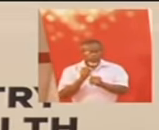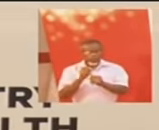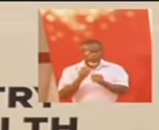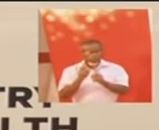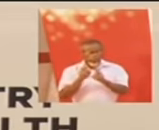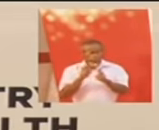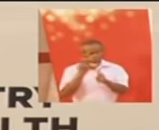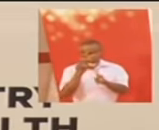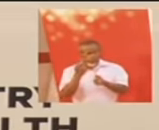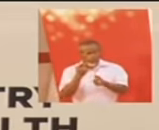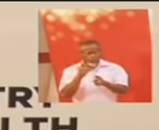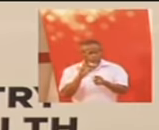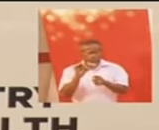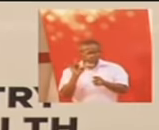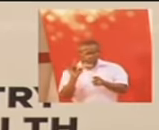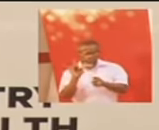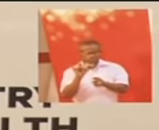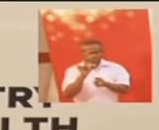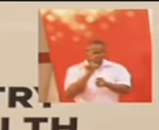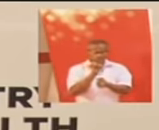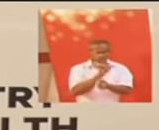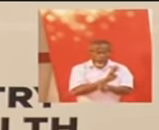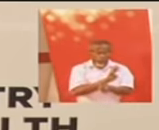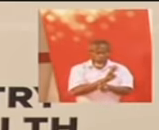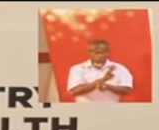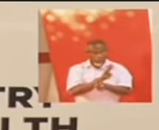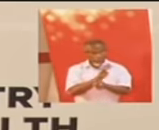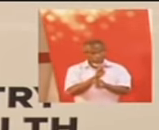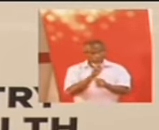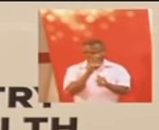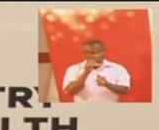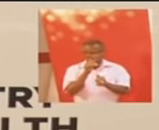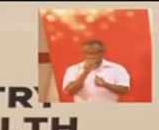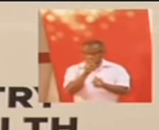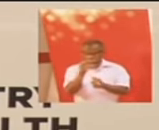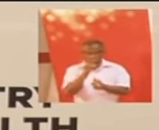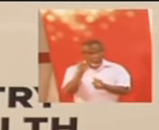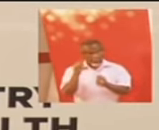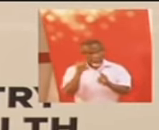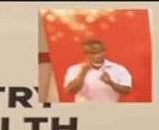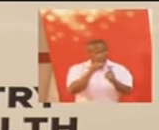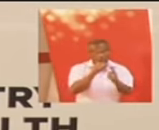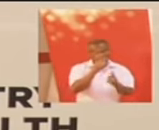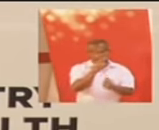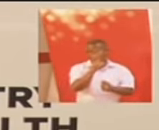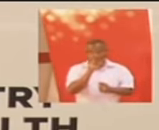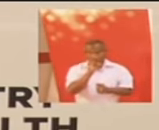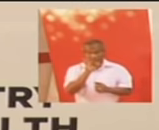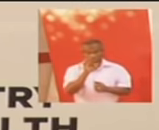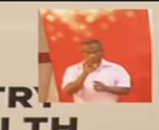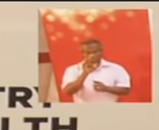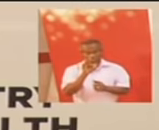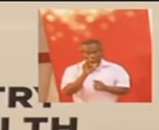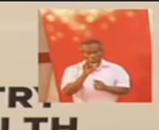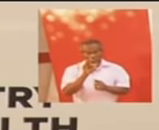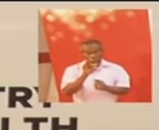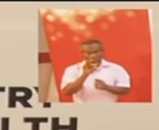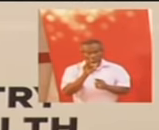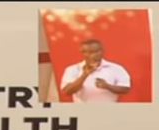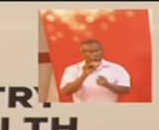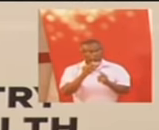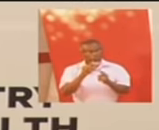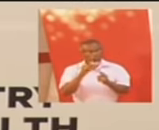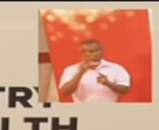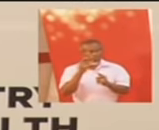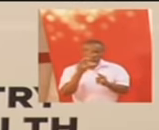Friday. I don't think the way people are coming in is as much as it would have been prior to COVID. So